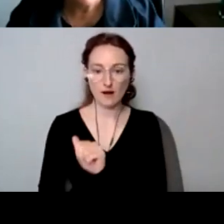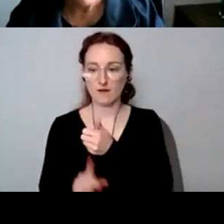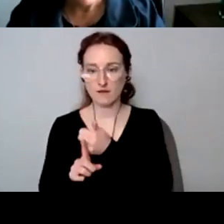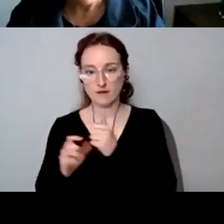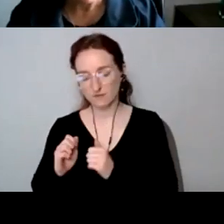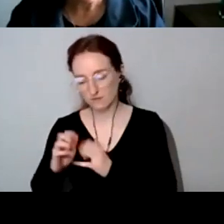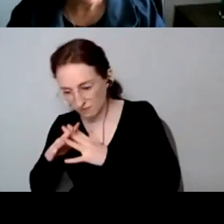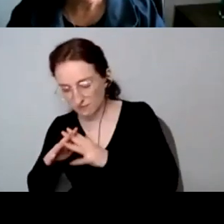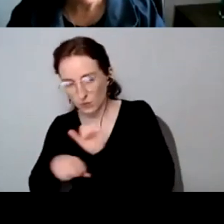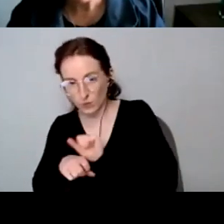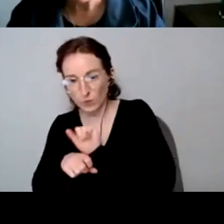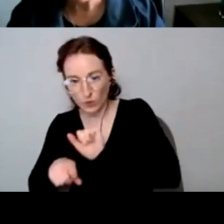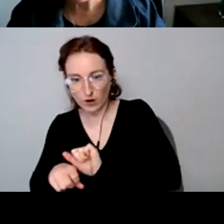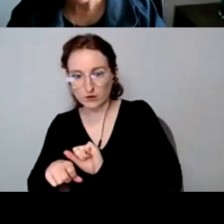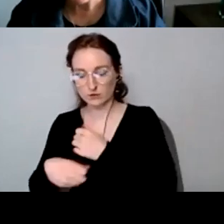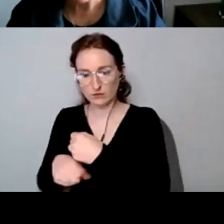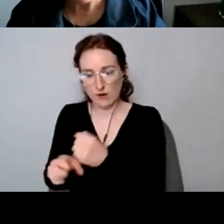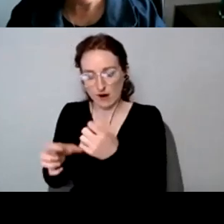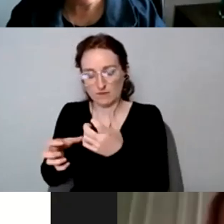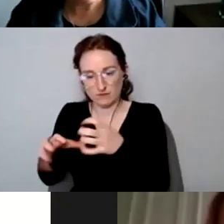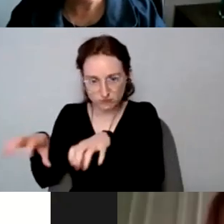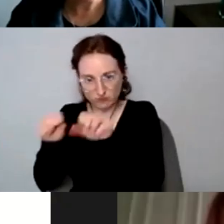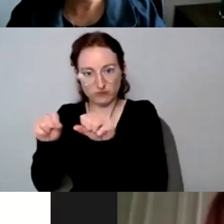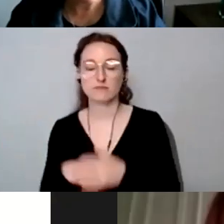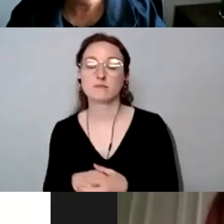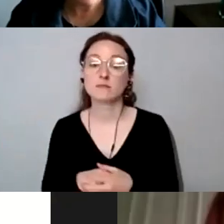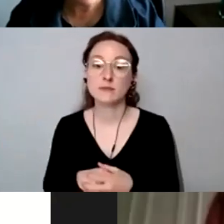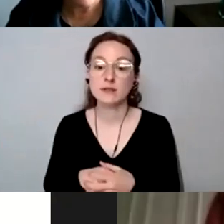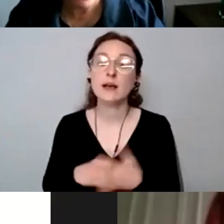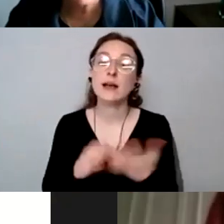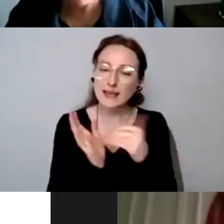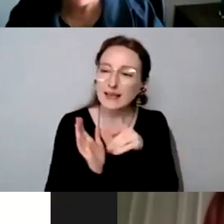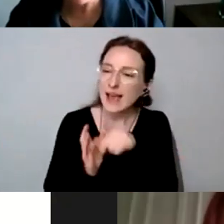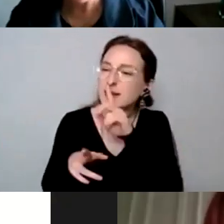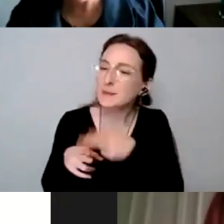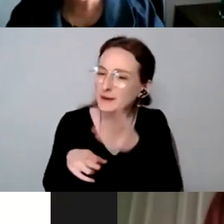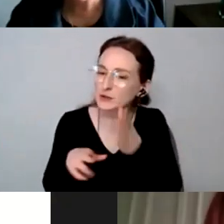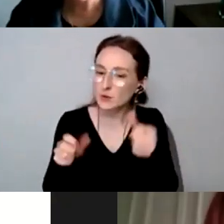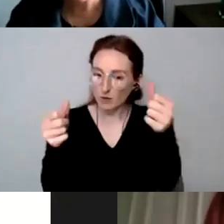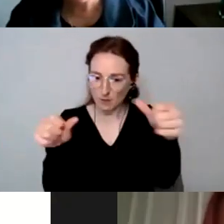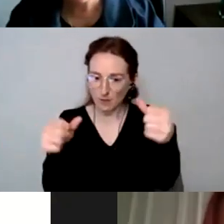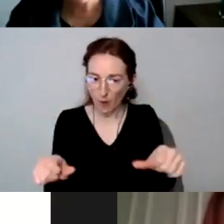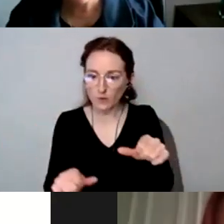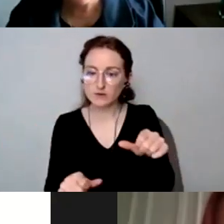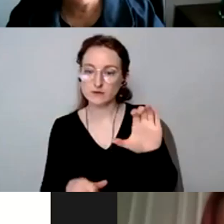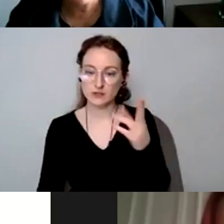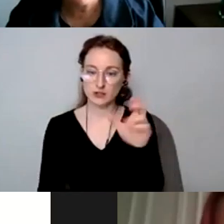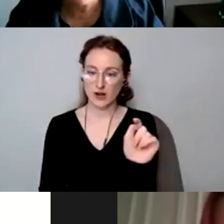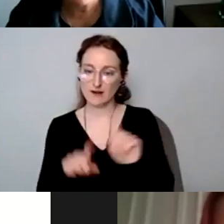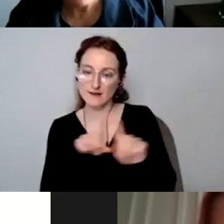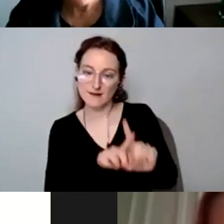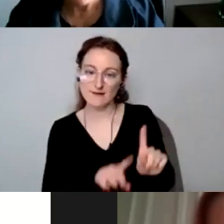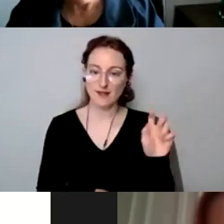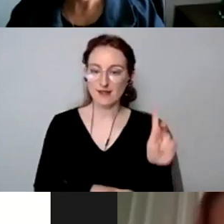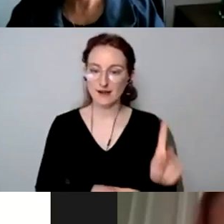create. And please, again, you mentioned that you would drop some links in the chat for our audience to look at all of